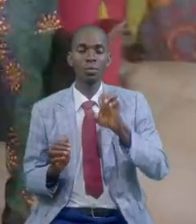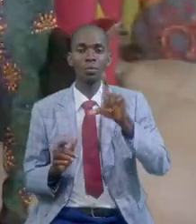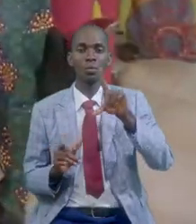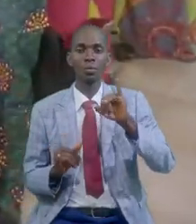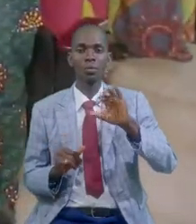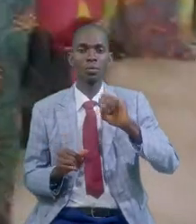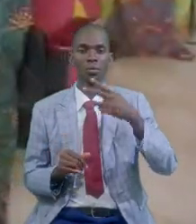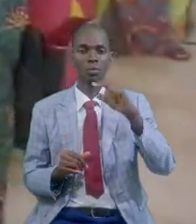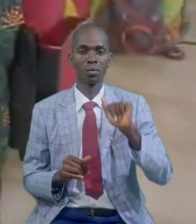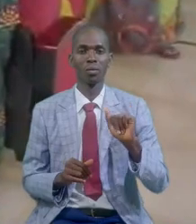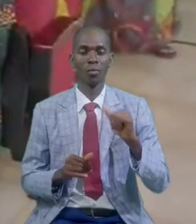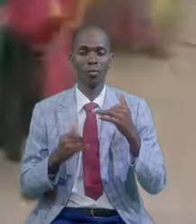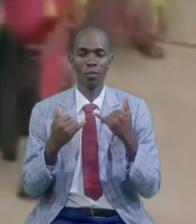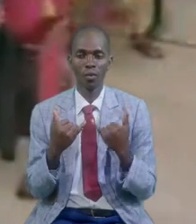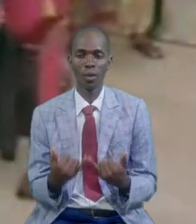now